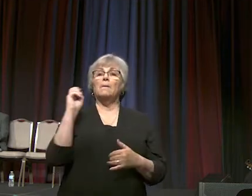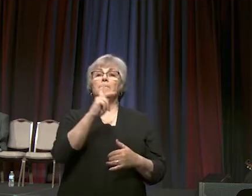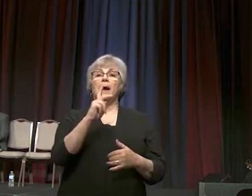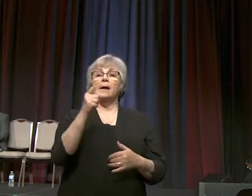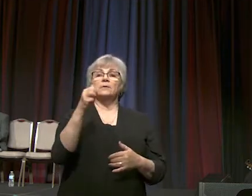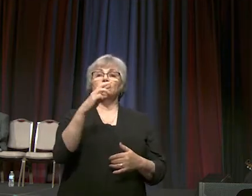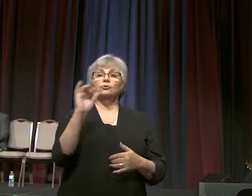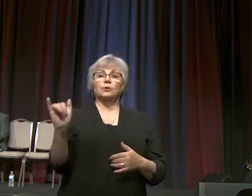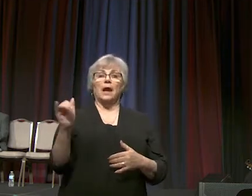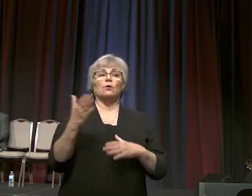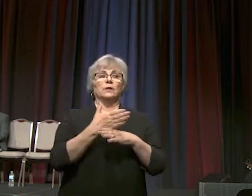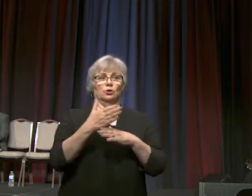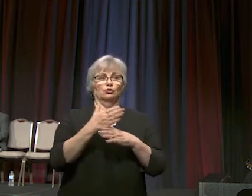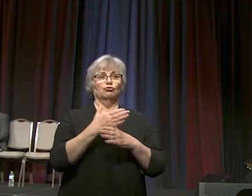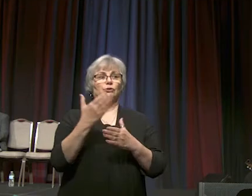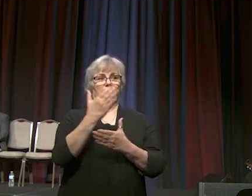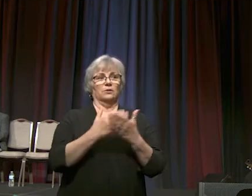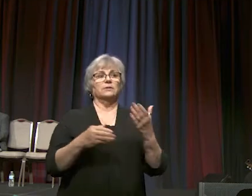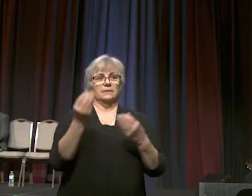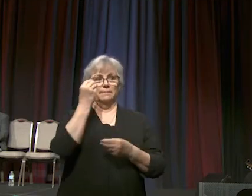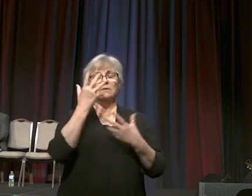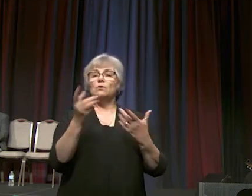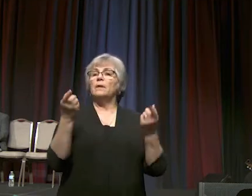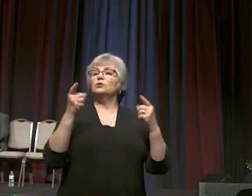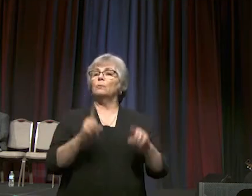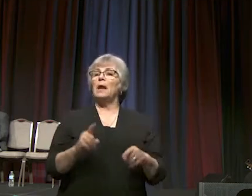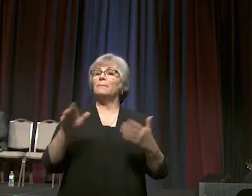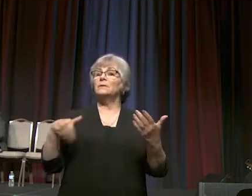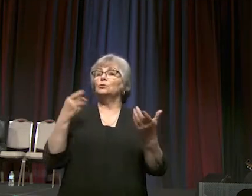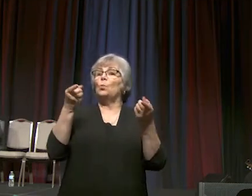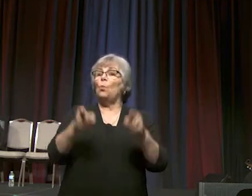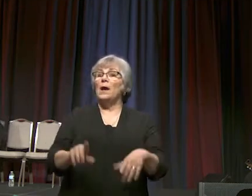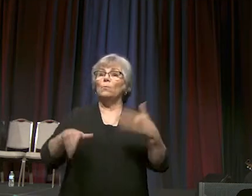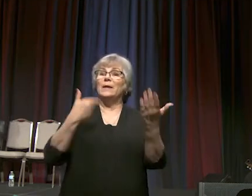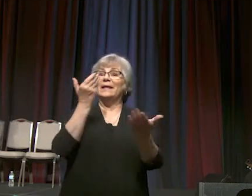to share some information about what happens when we get there.